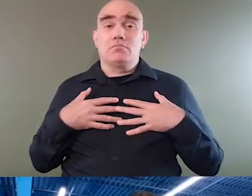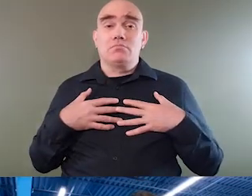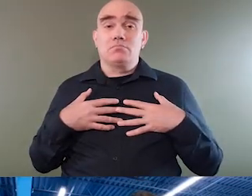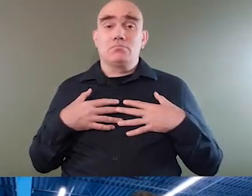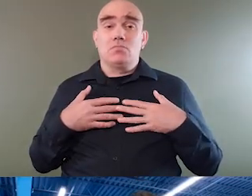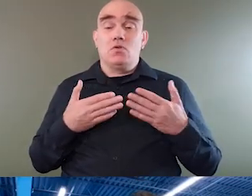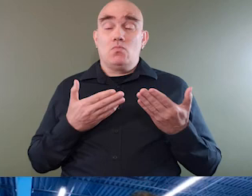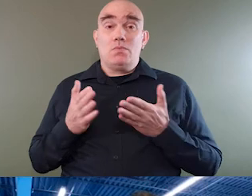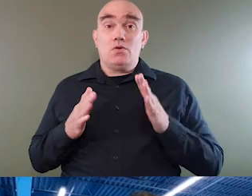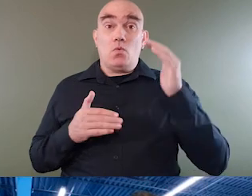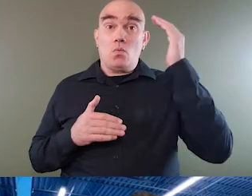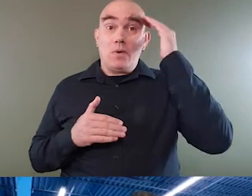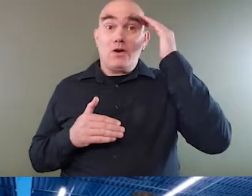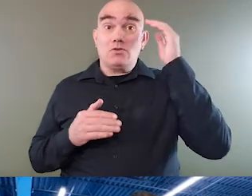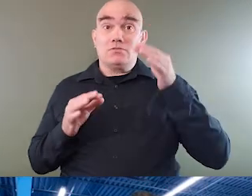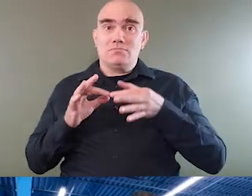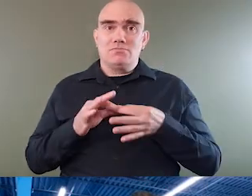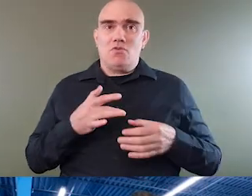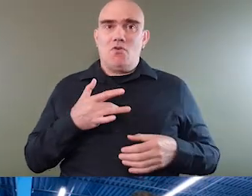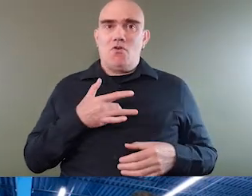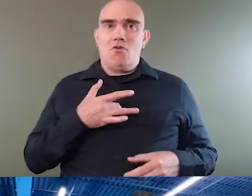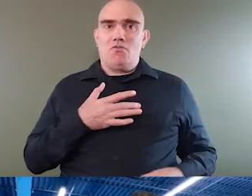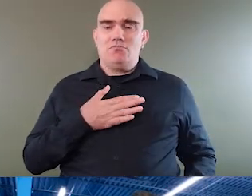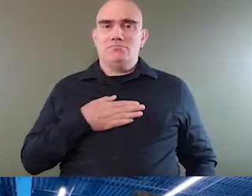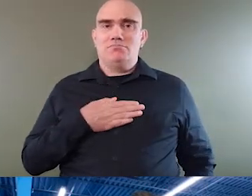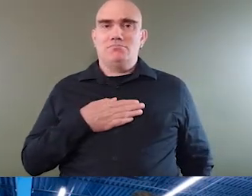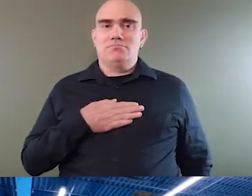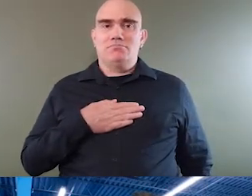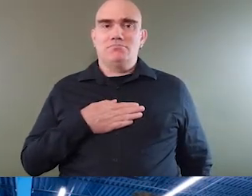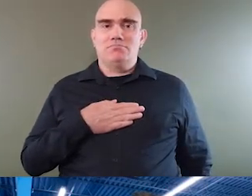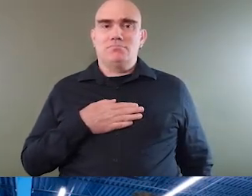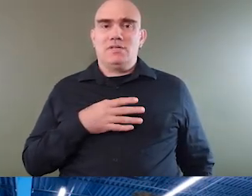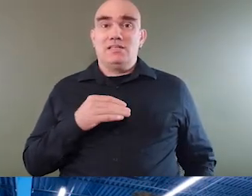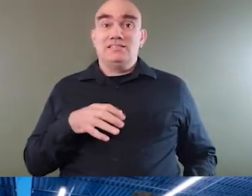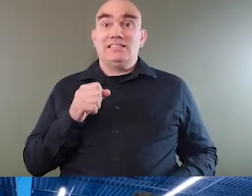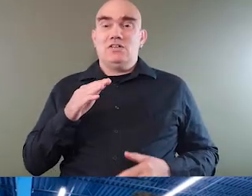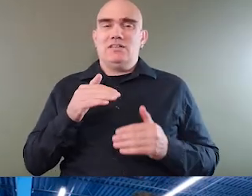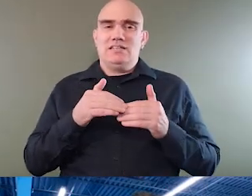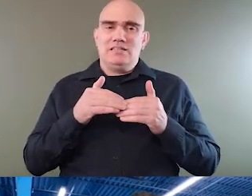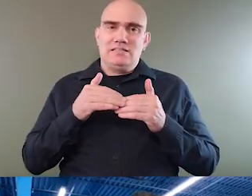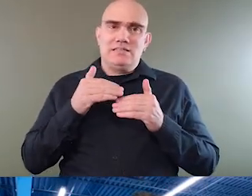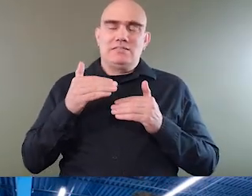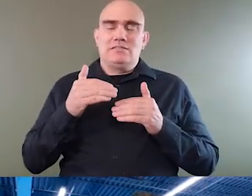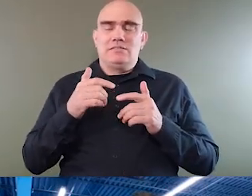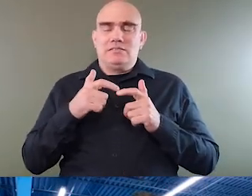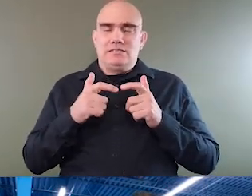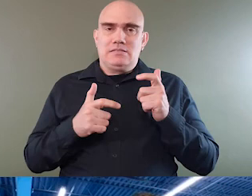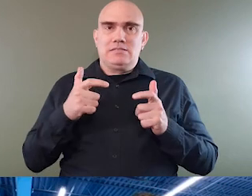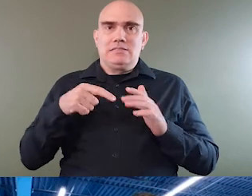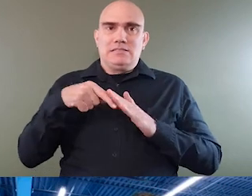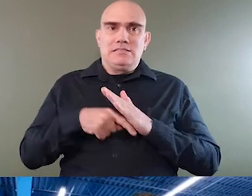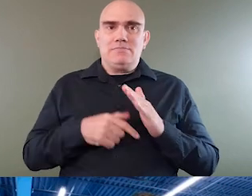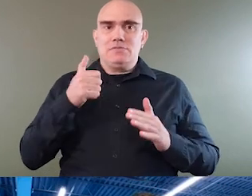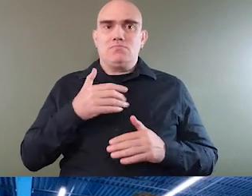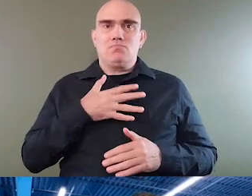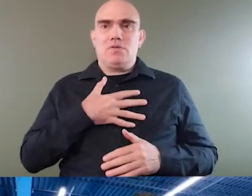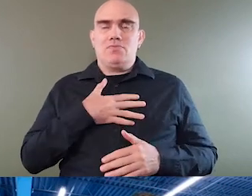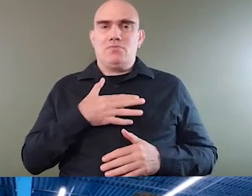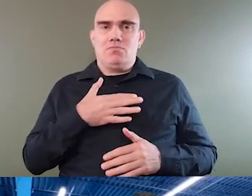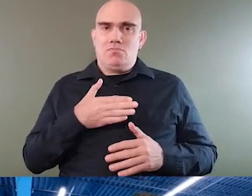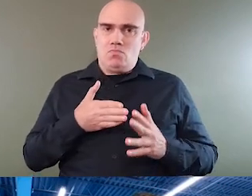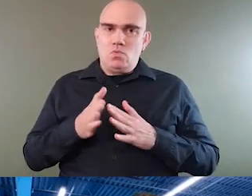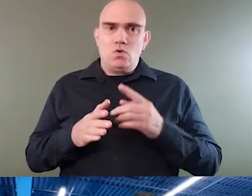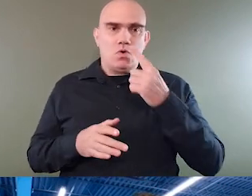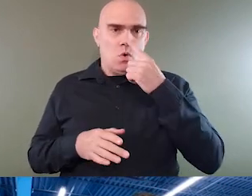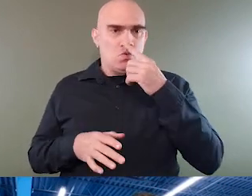Bring your awareness to your heart space, your ribs, your lungs, and take your next very deepest breath all the way in through